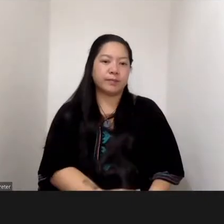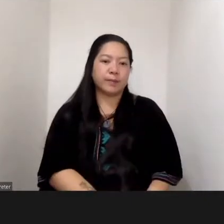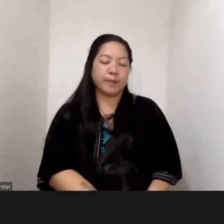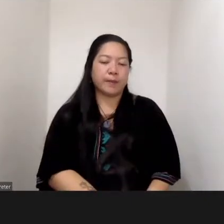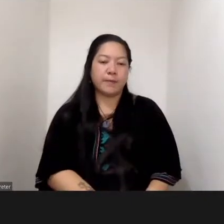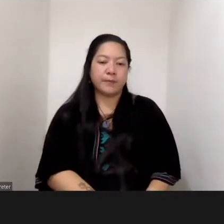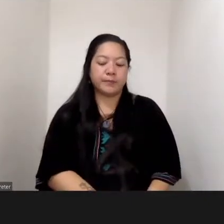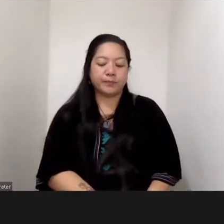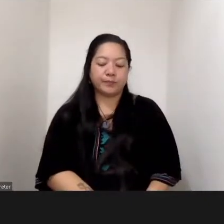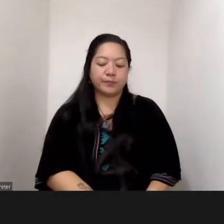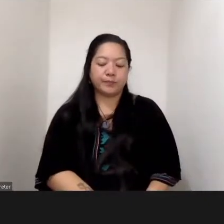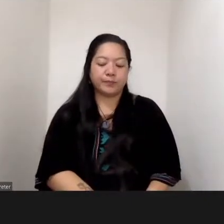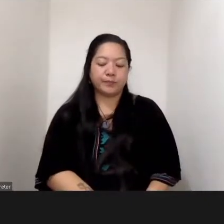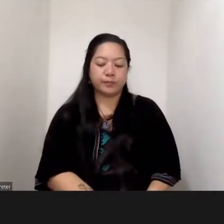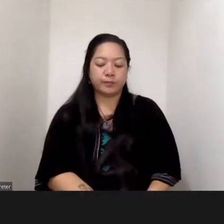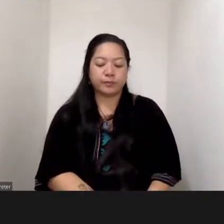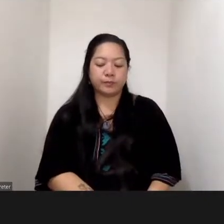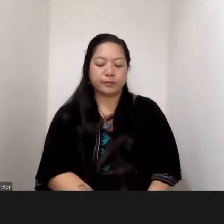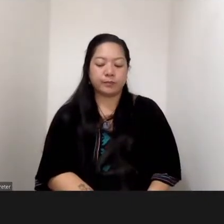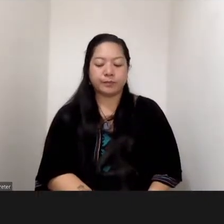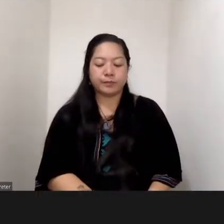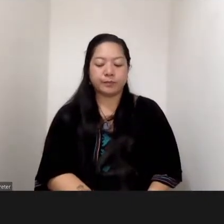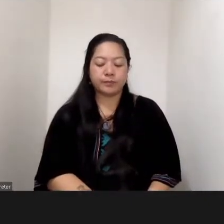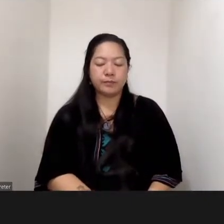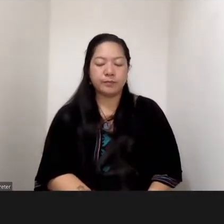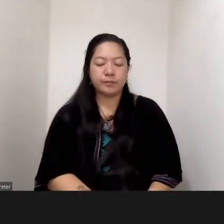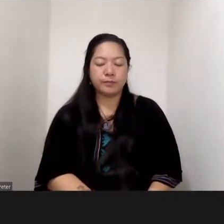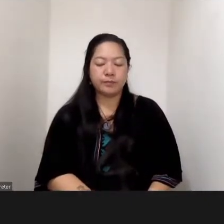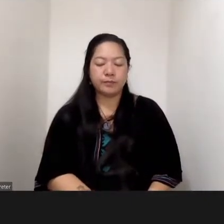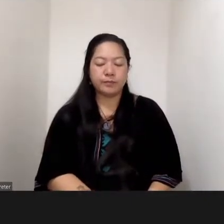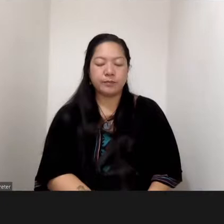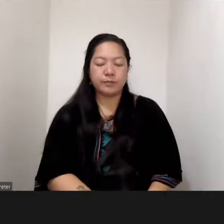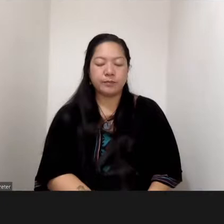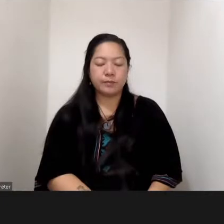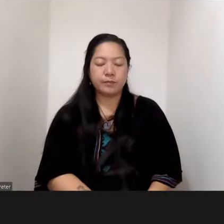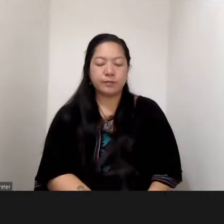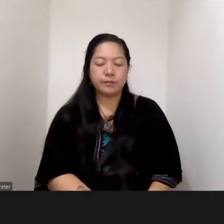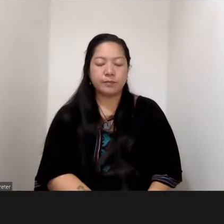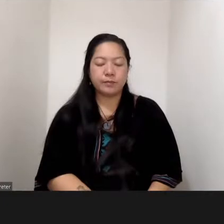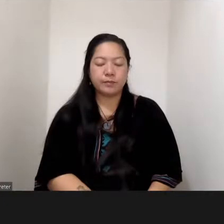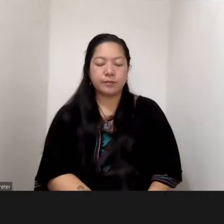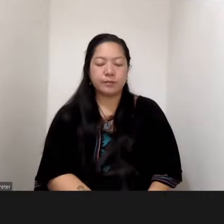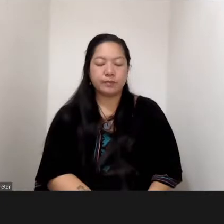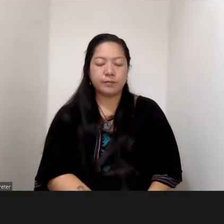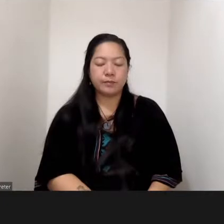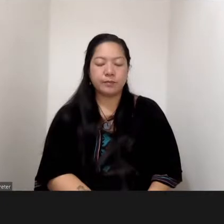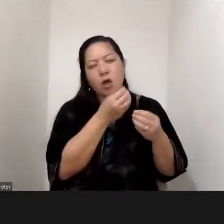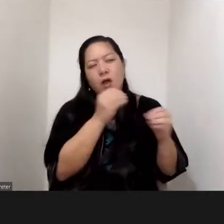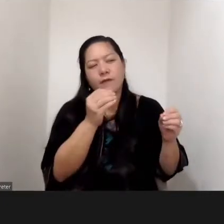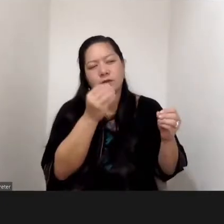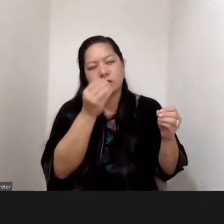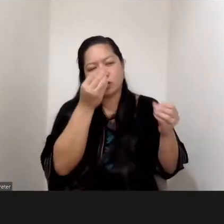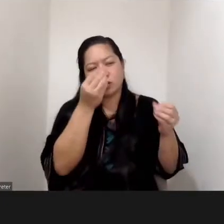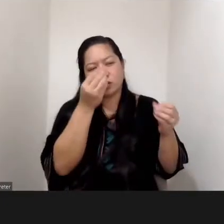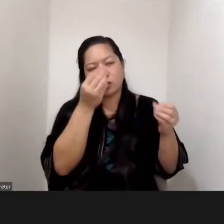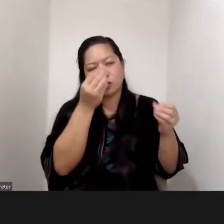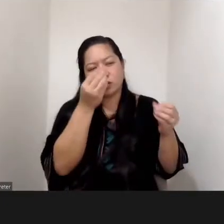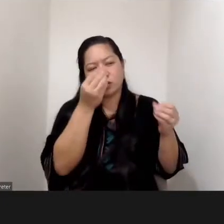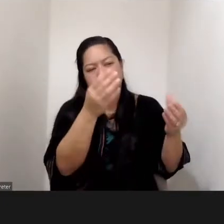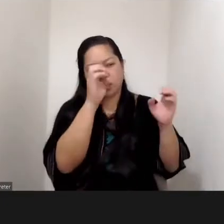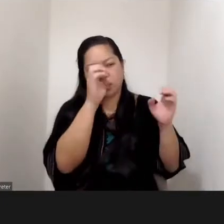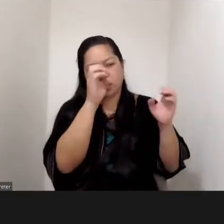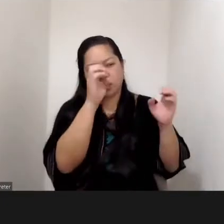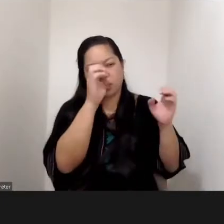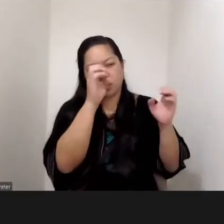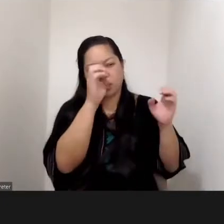I mean, it's sort of a two-part. Why didn't your office release this educational information to the public sooner? And